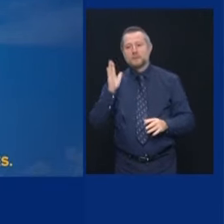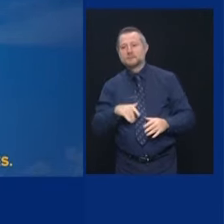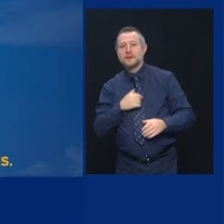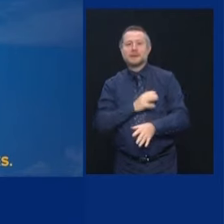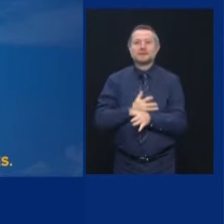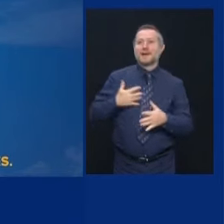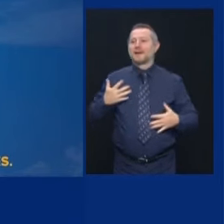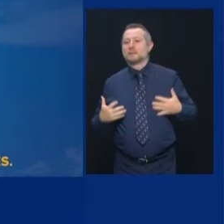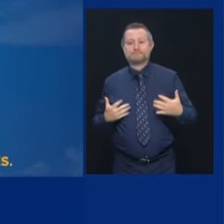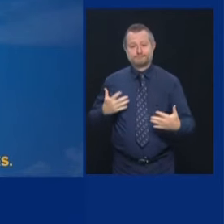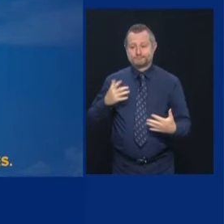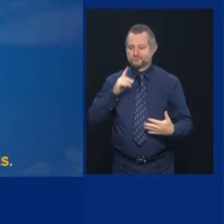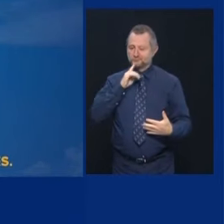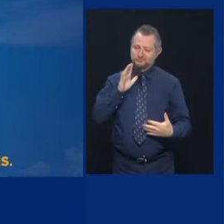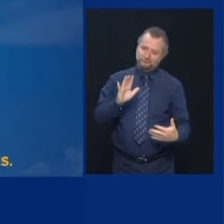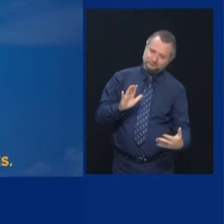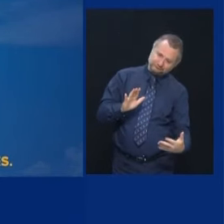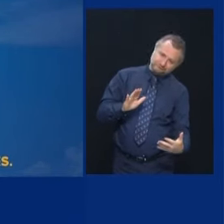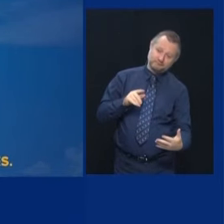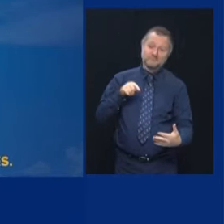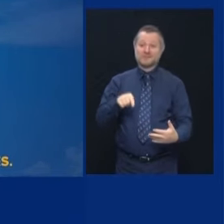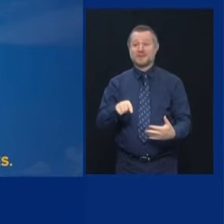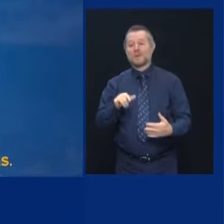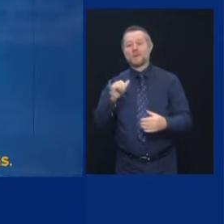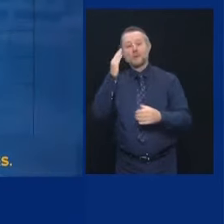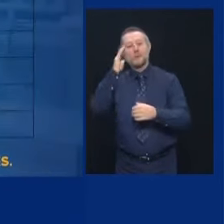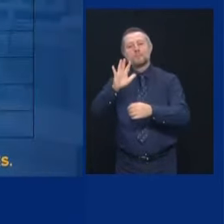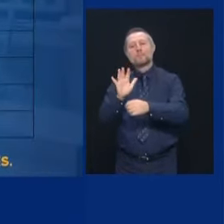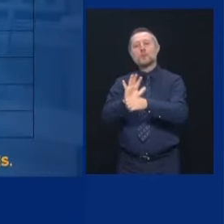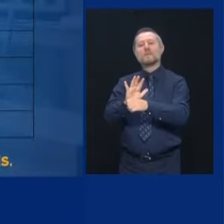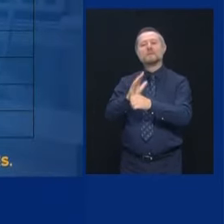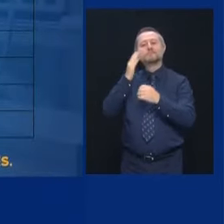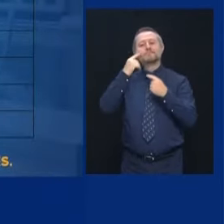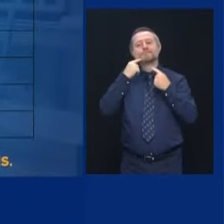Groundhog Day. Remember that movie, Groundhog Day?